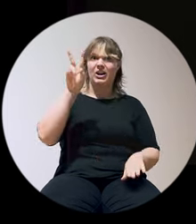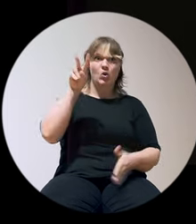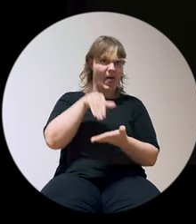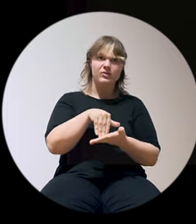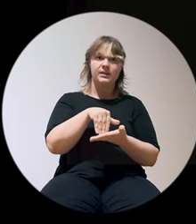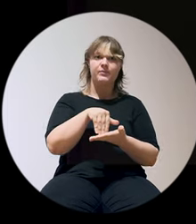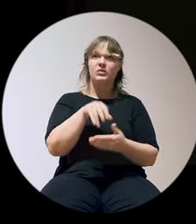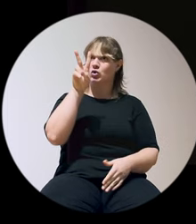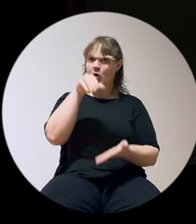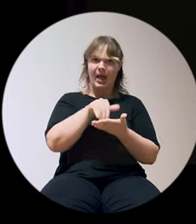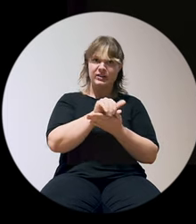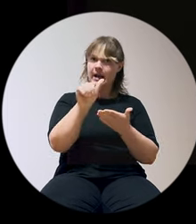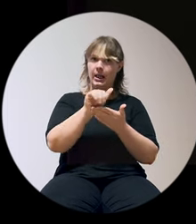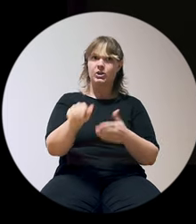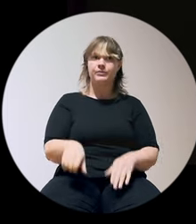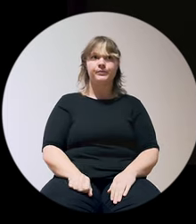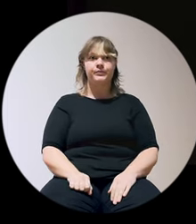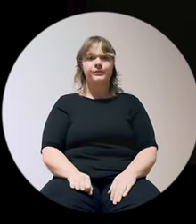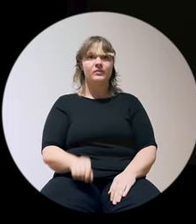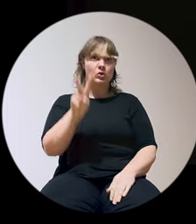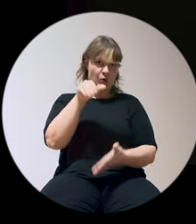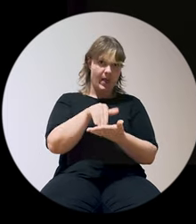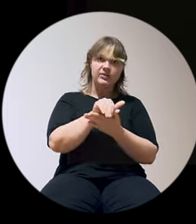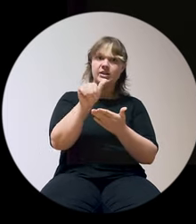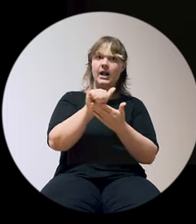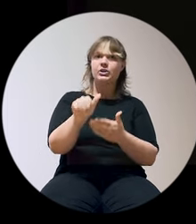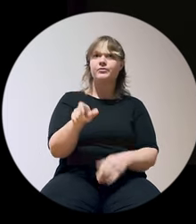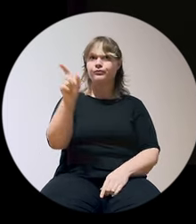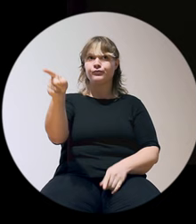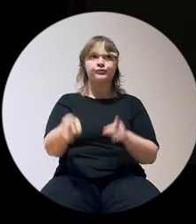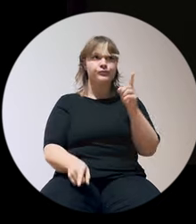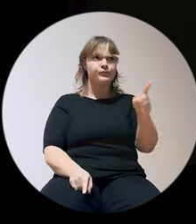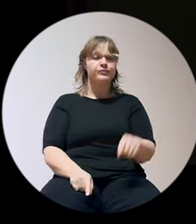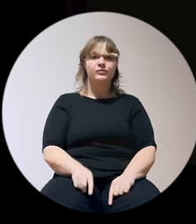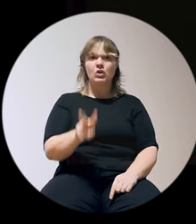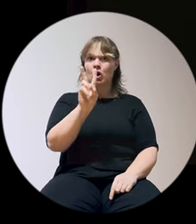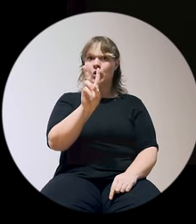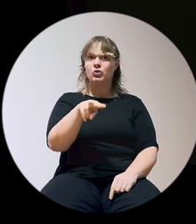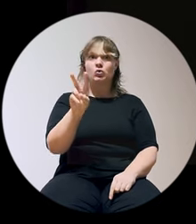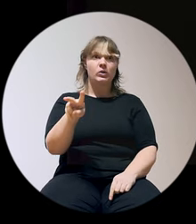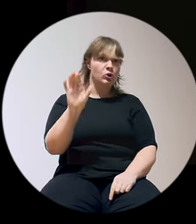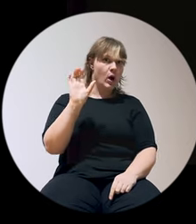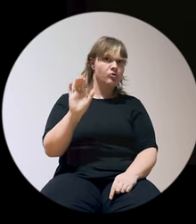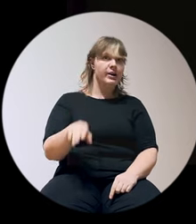only. $2,000 here, $2,000 there. $2,200 is